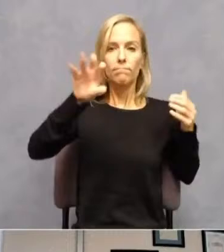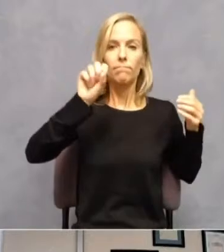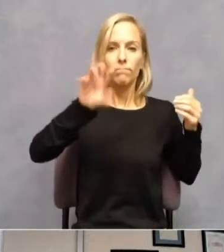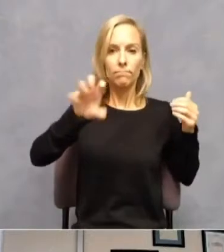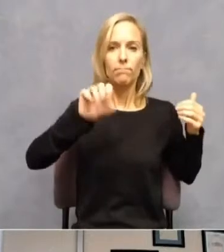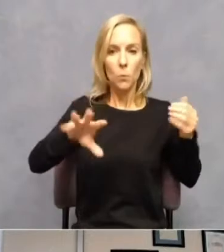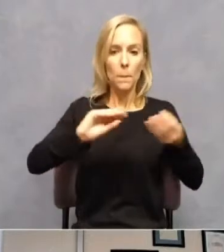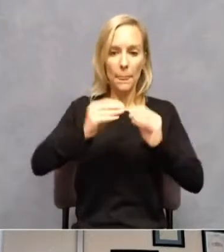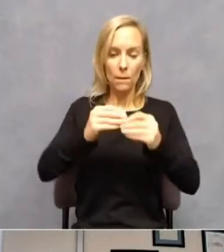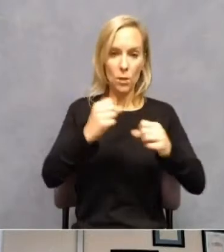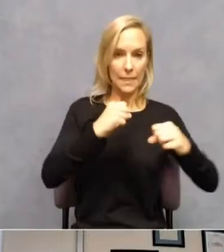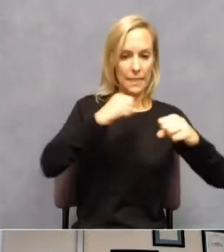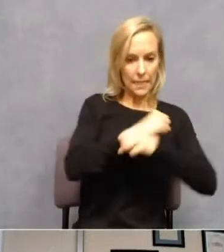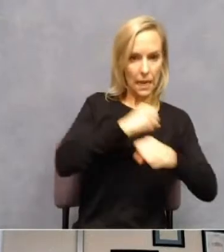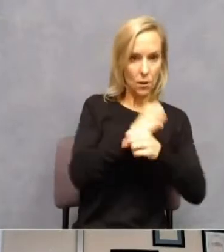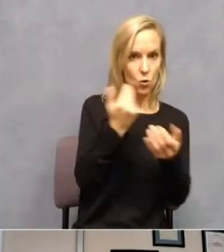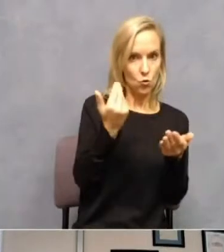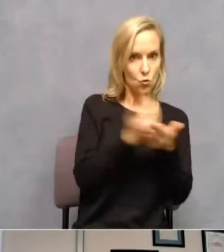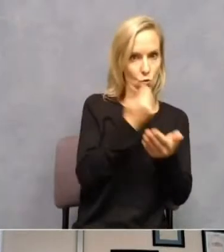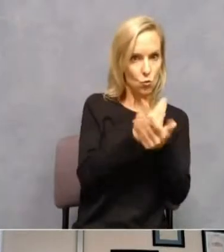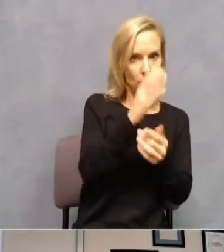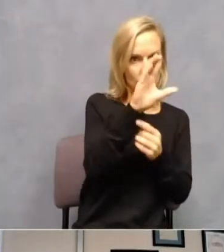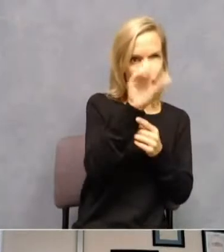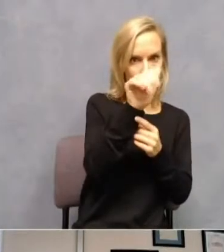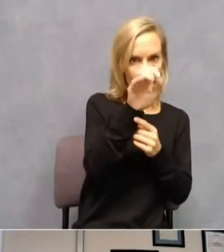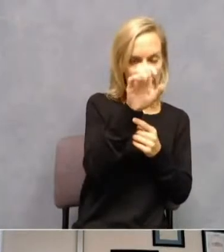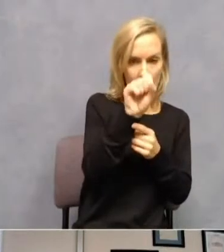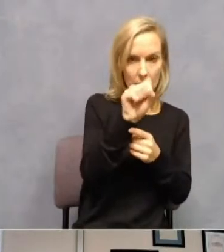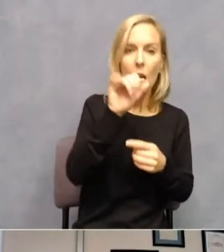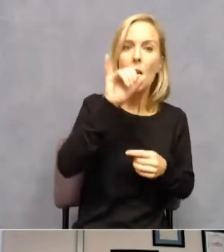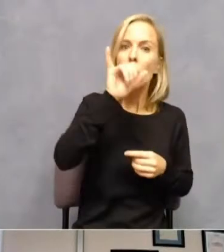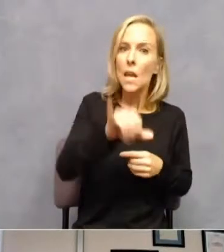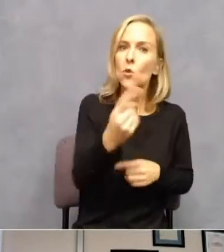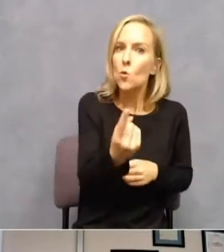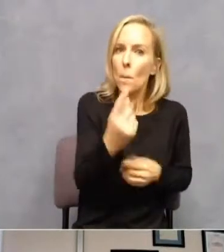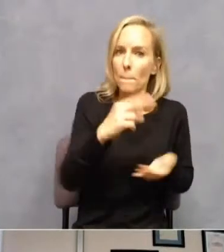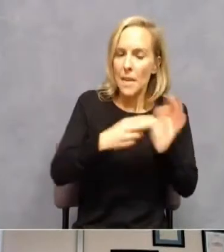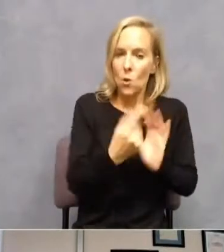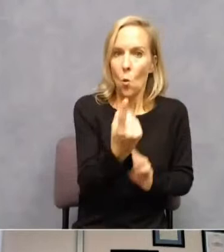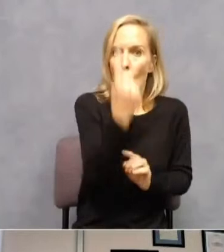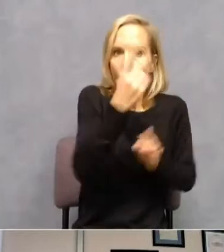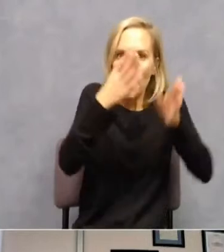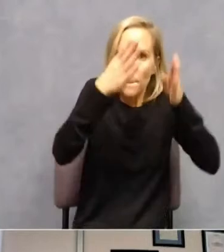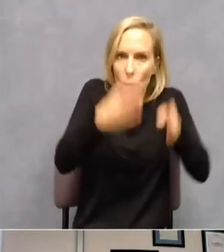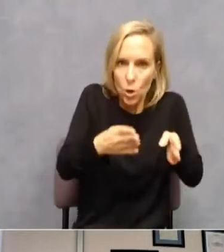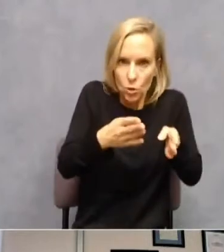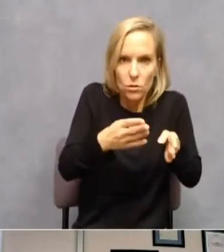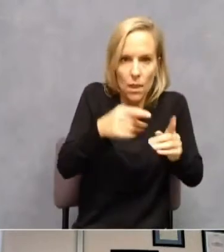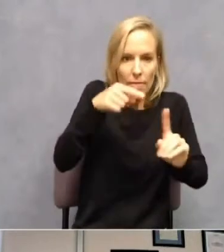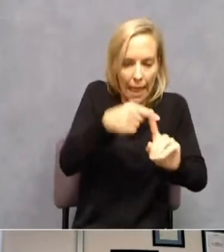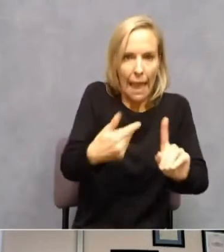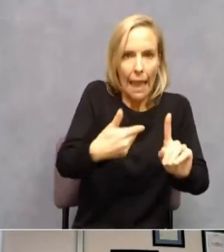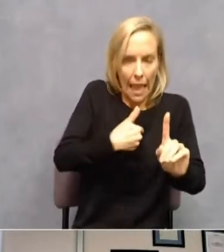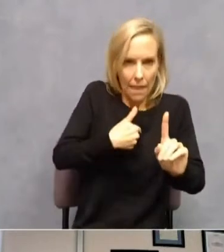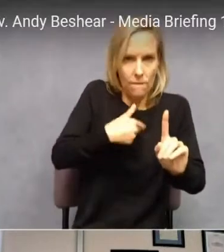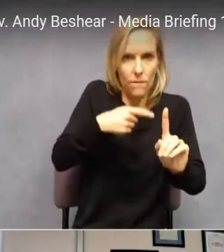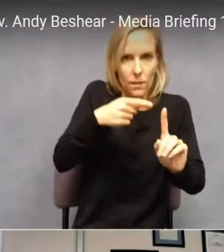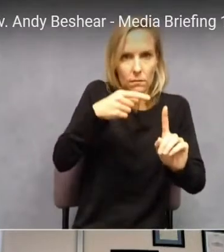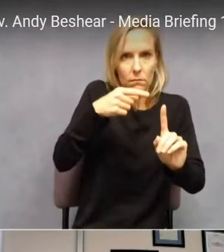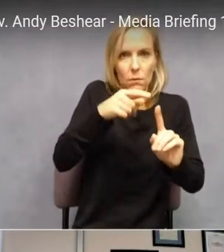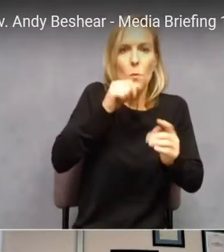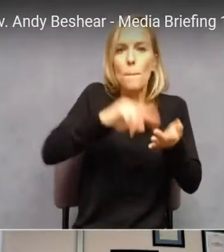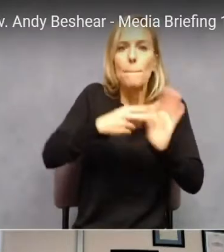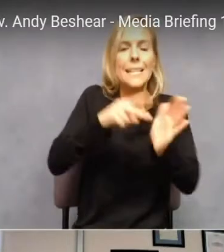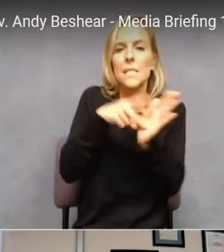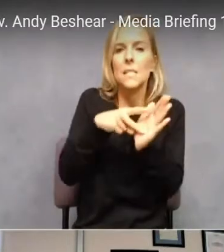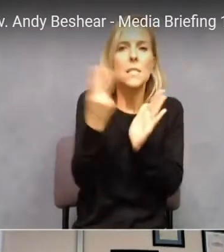of new cases. People should know that is just one person with an acute illness. So we're not double counting. It's one person. That's